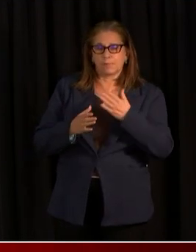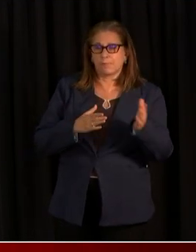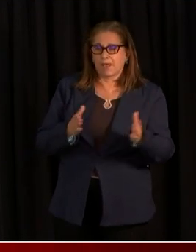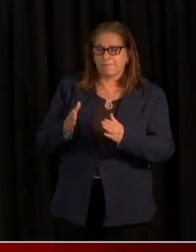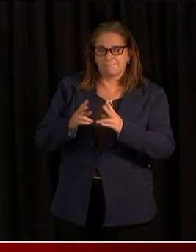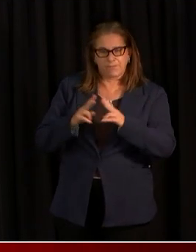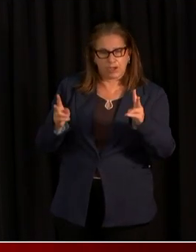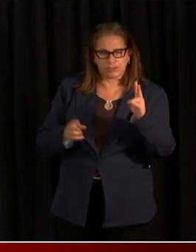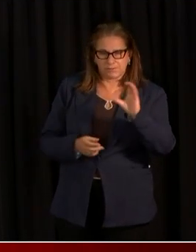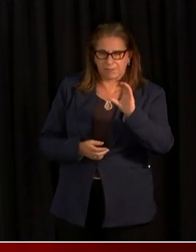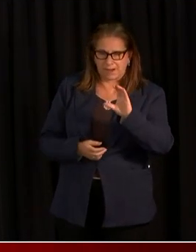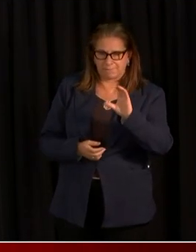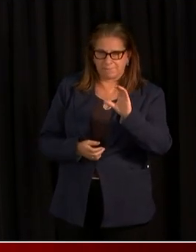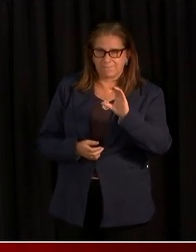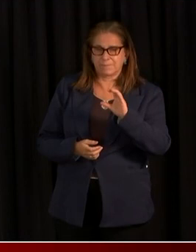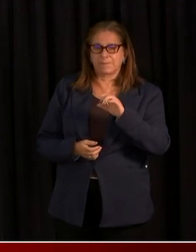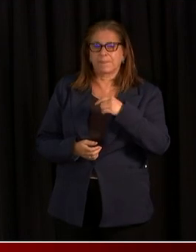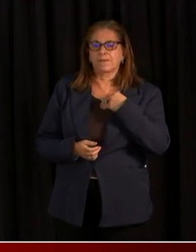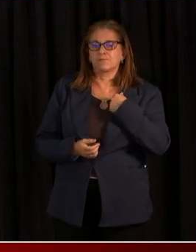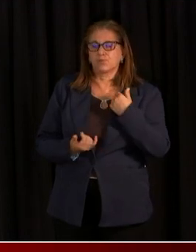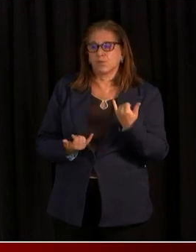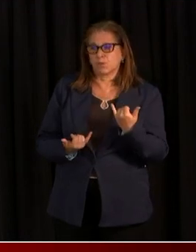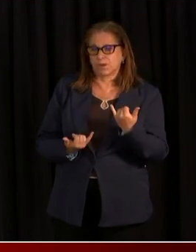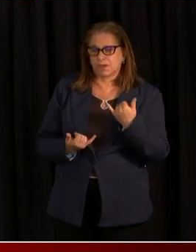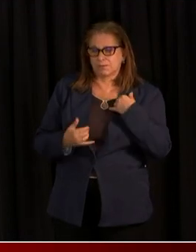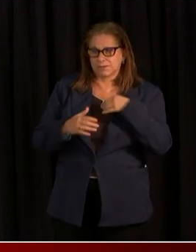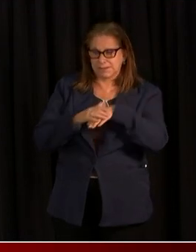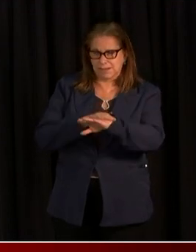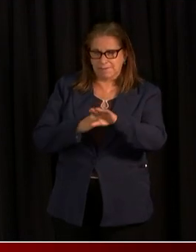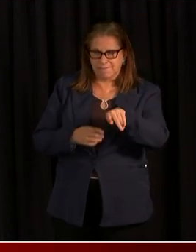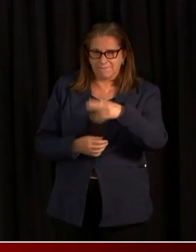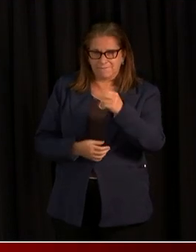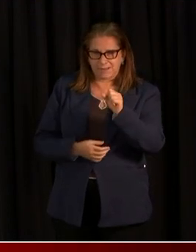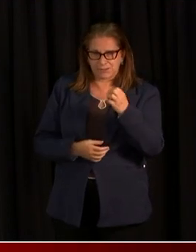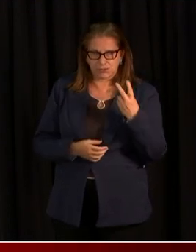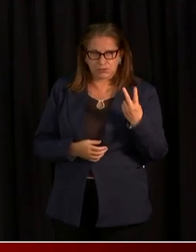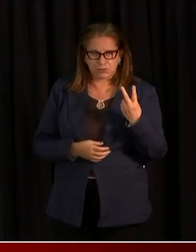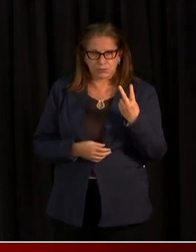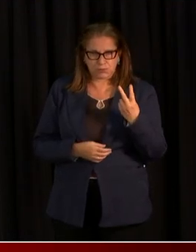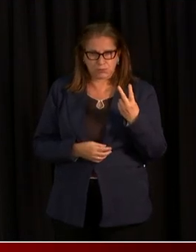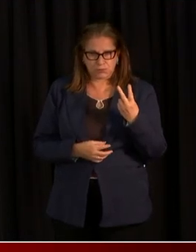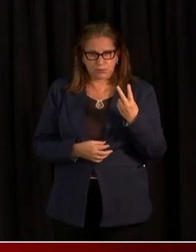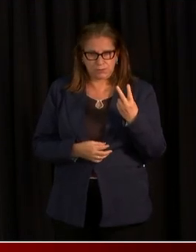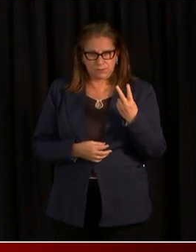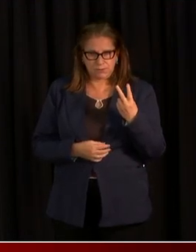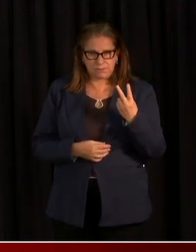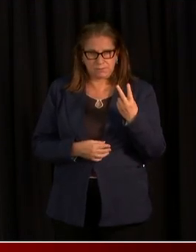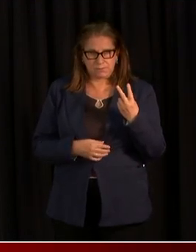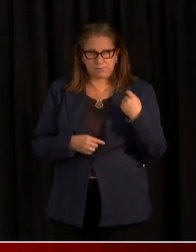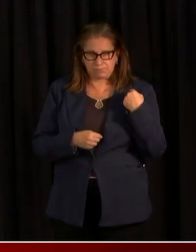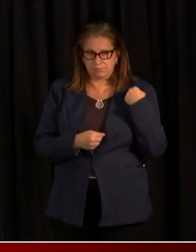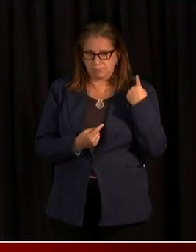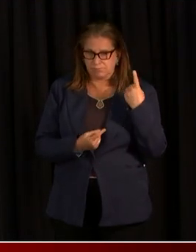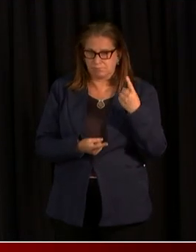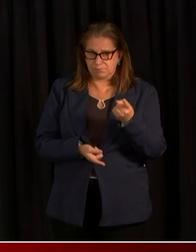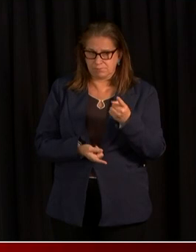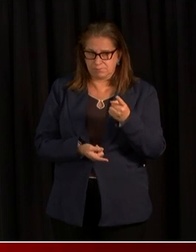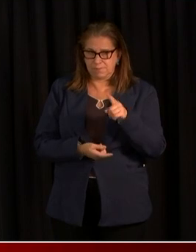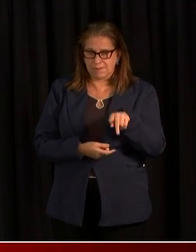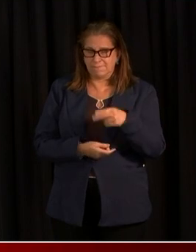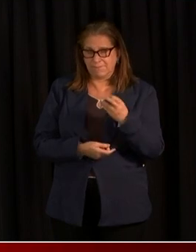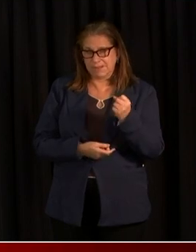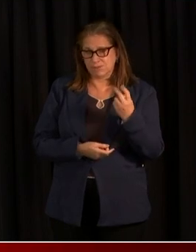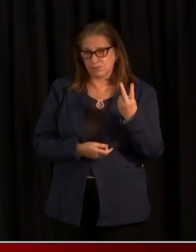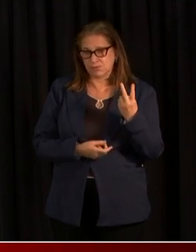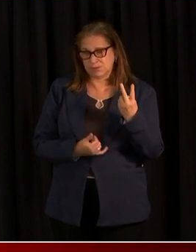in phase 2. And I'm forgetting what date we embarked on phase 2, but we're several weeks into phase 2. So